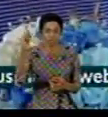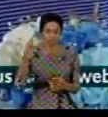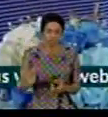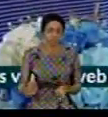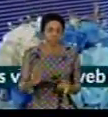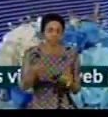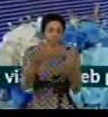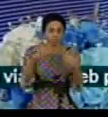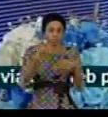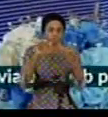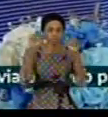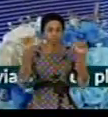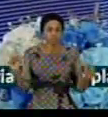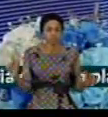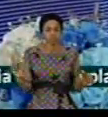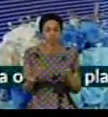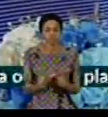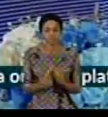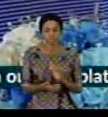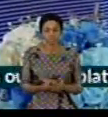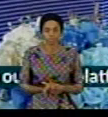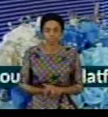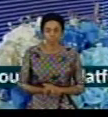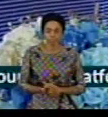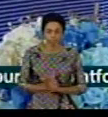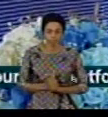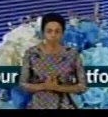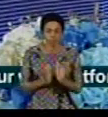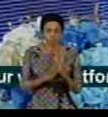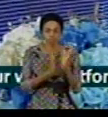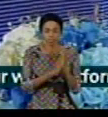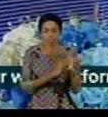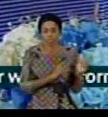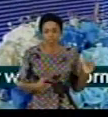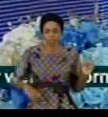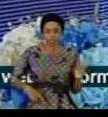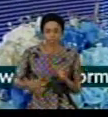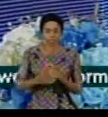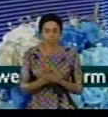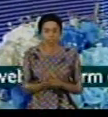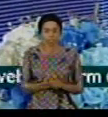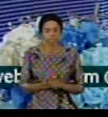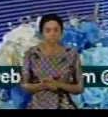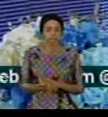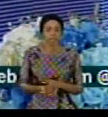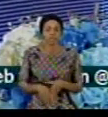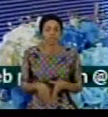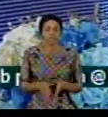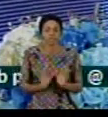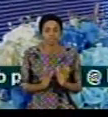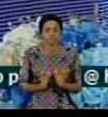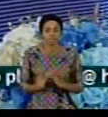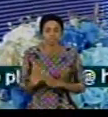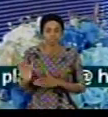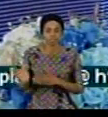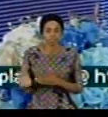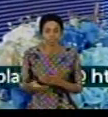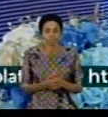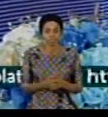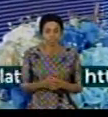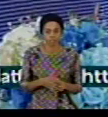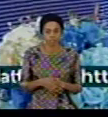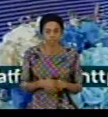let's bring them out quickly let's bring them out as God is still healing people the next one